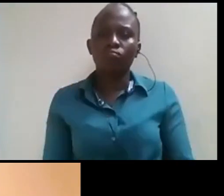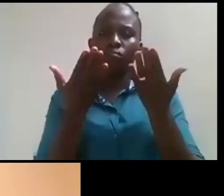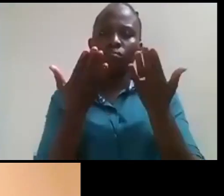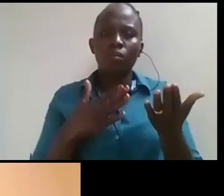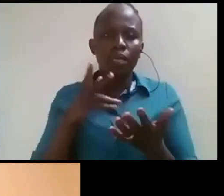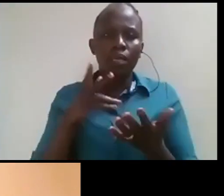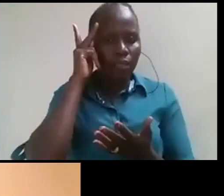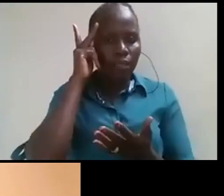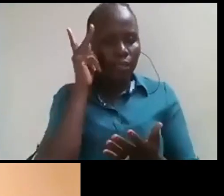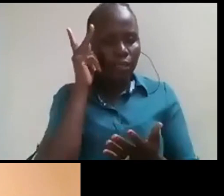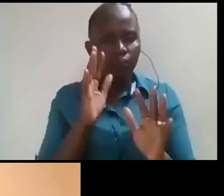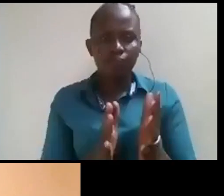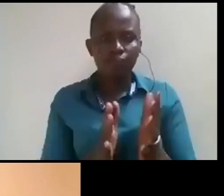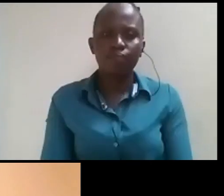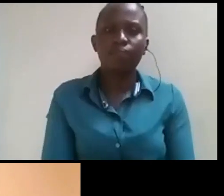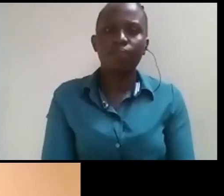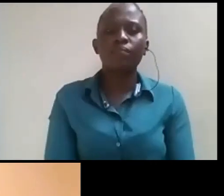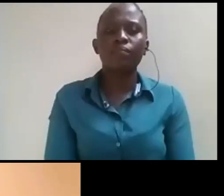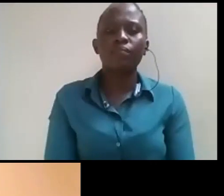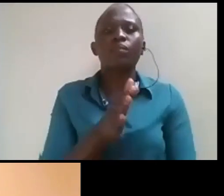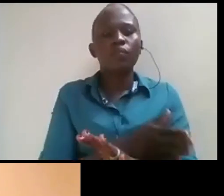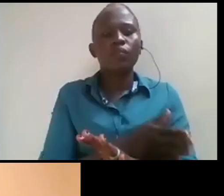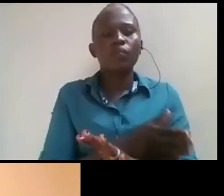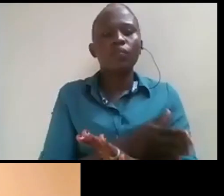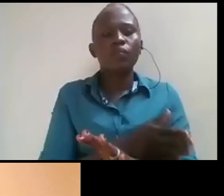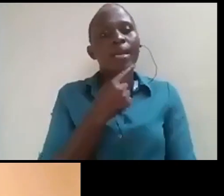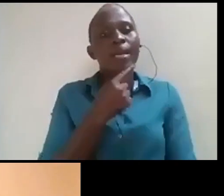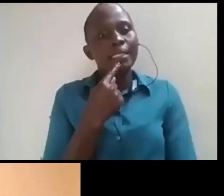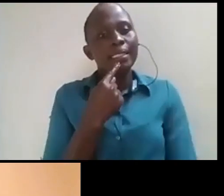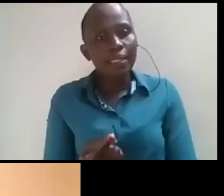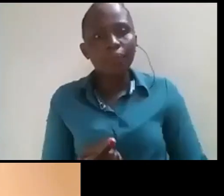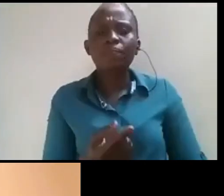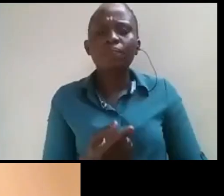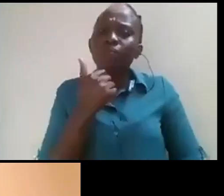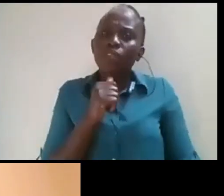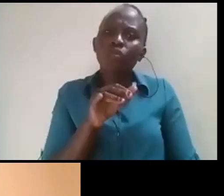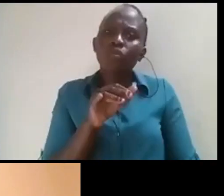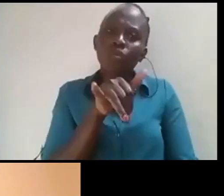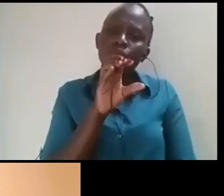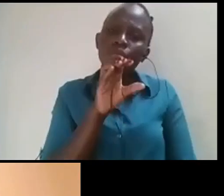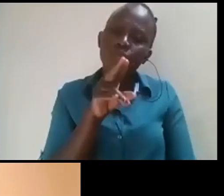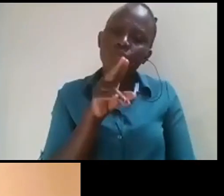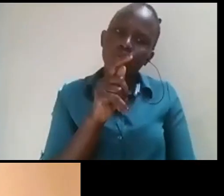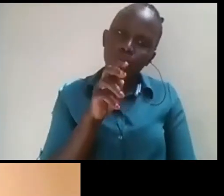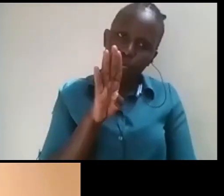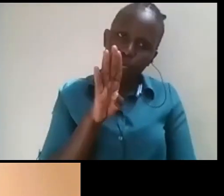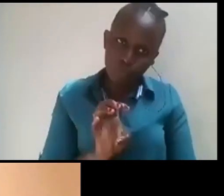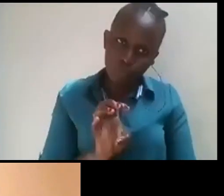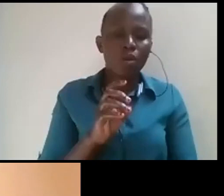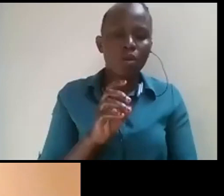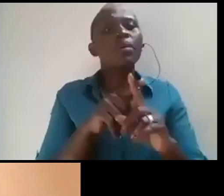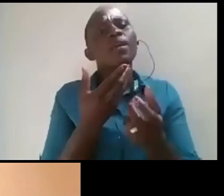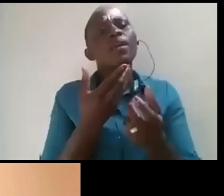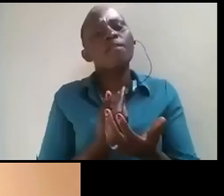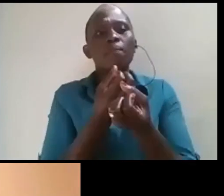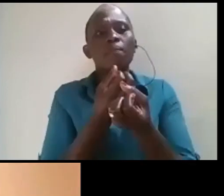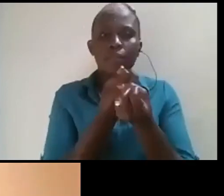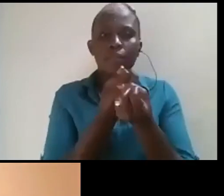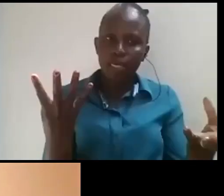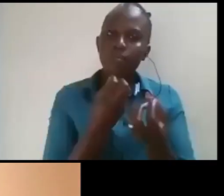of, not just on YouTube, but there's quite a number of digital platforms out there that you can actually learn how